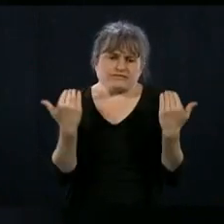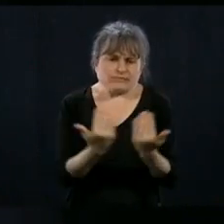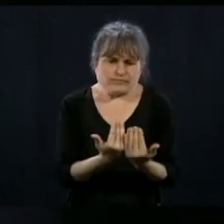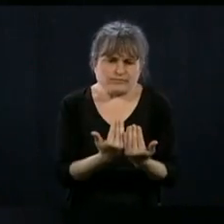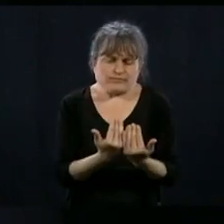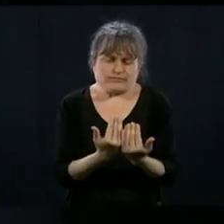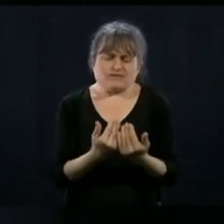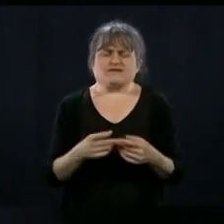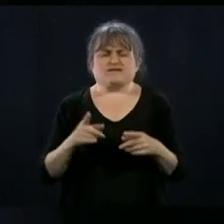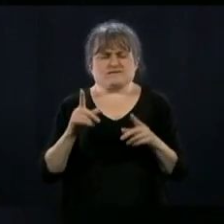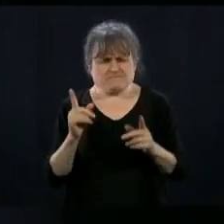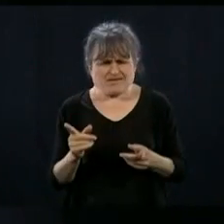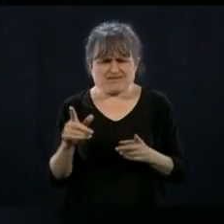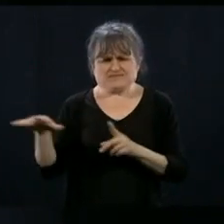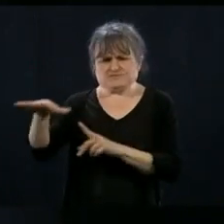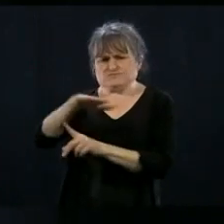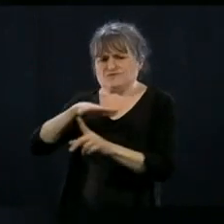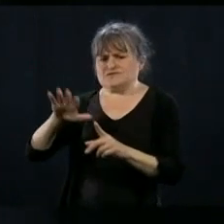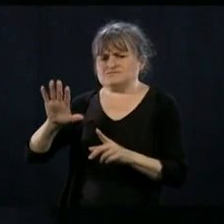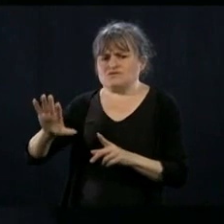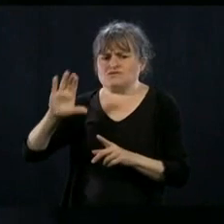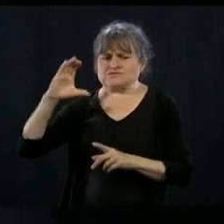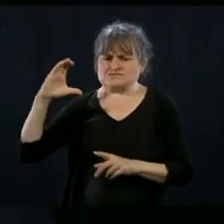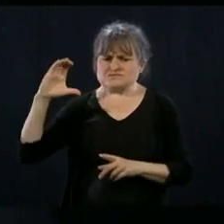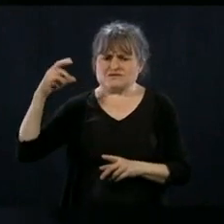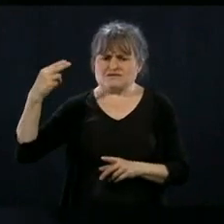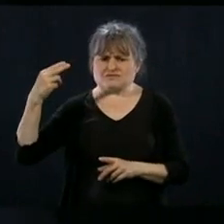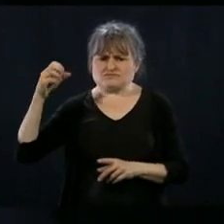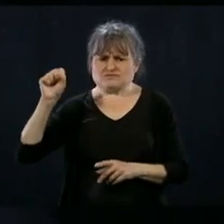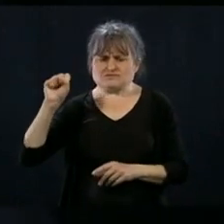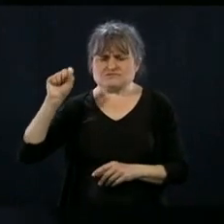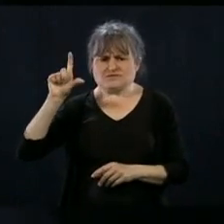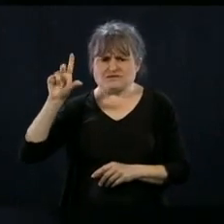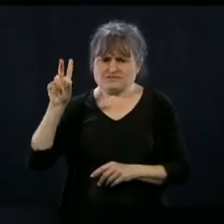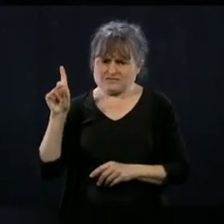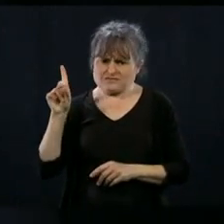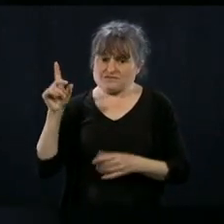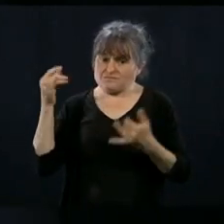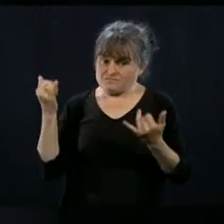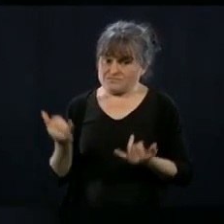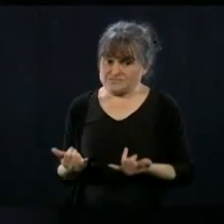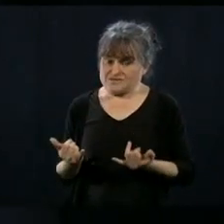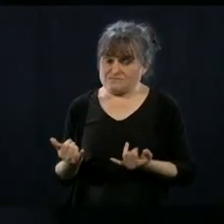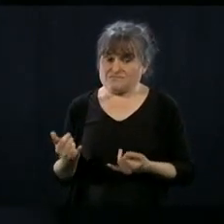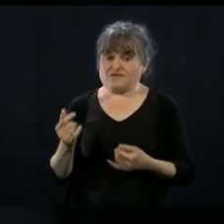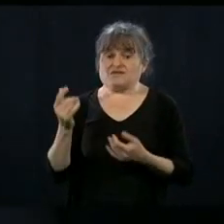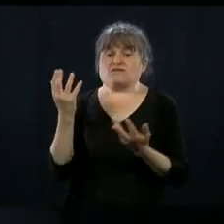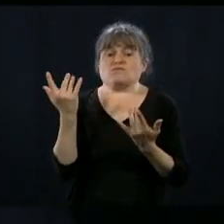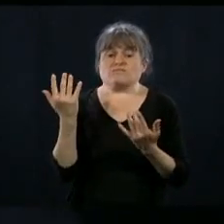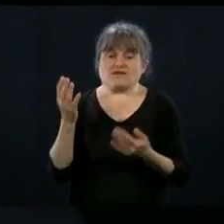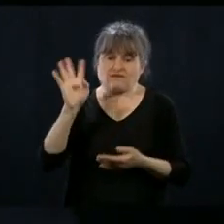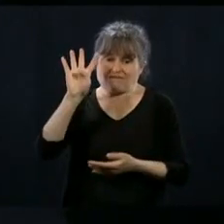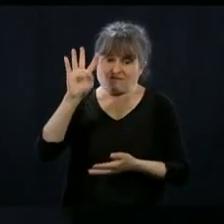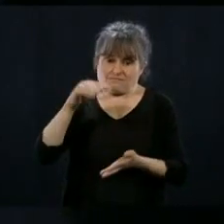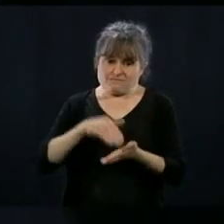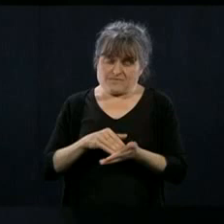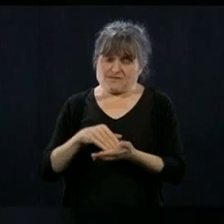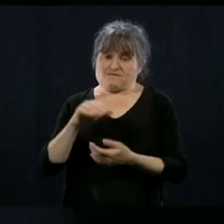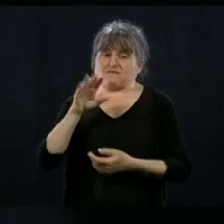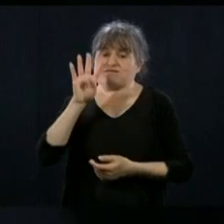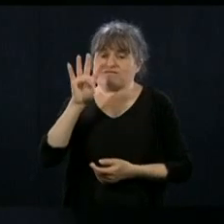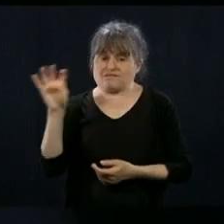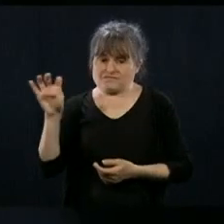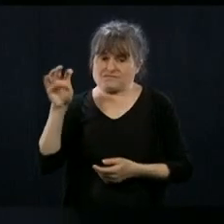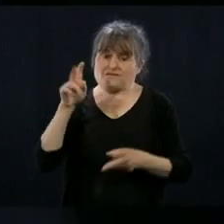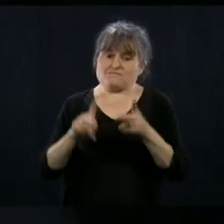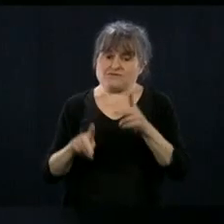truth. When we look at the situation in the CHSLDs, right now we have 4,400 people